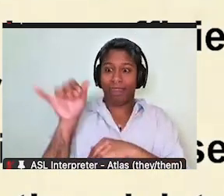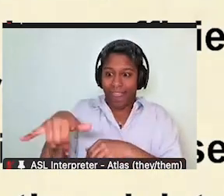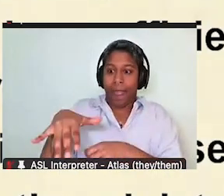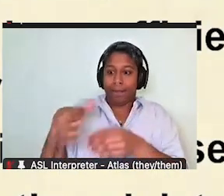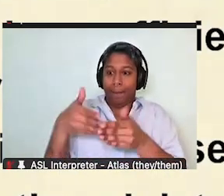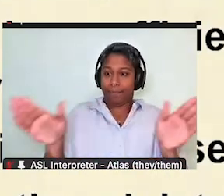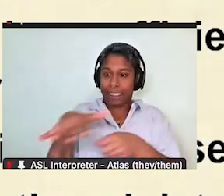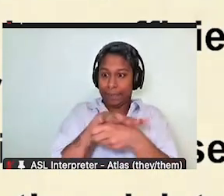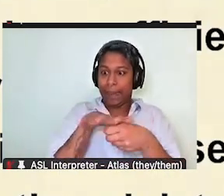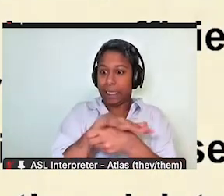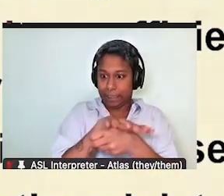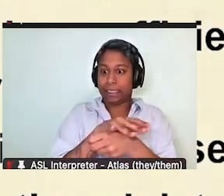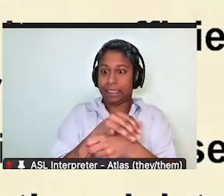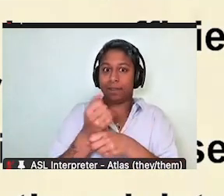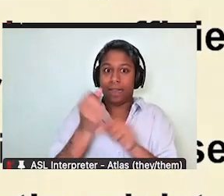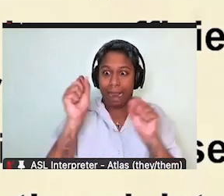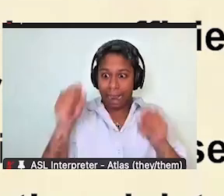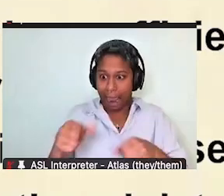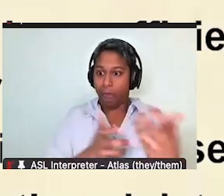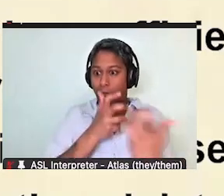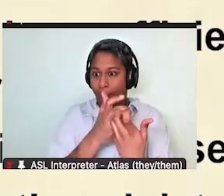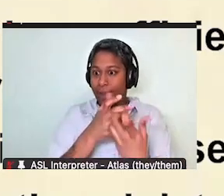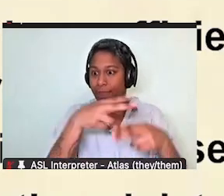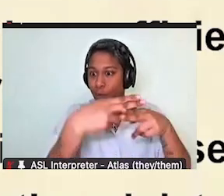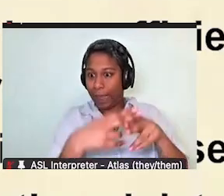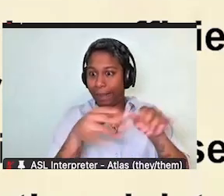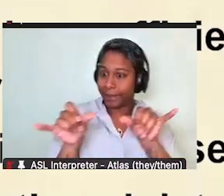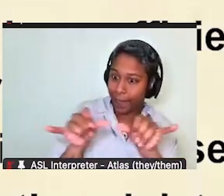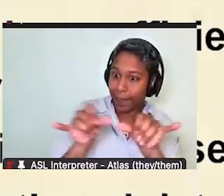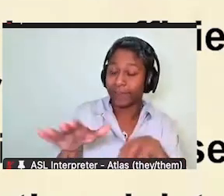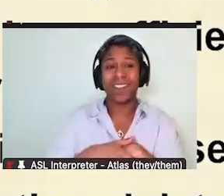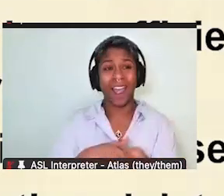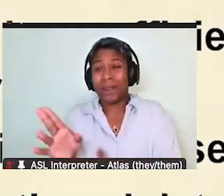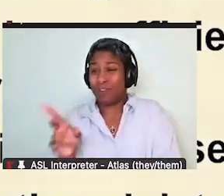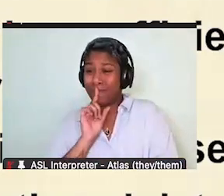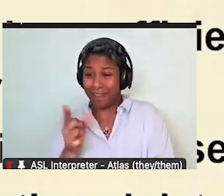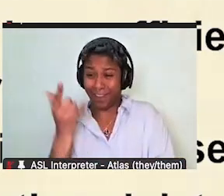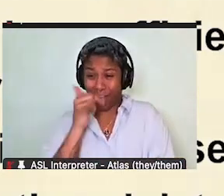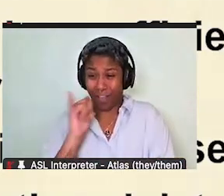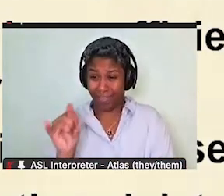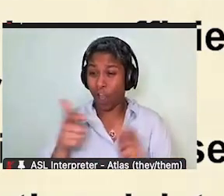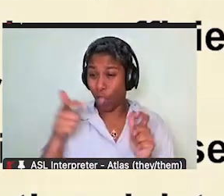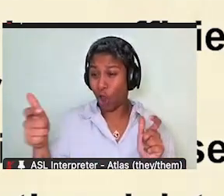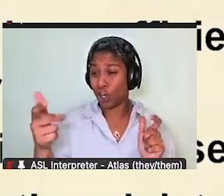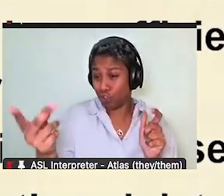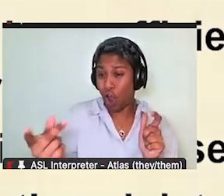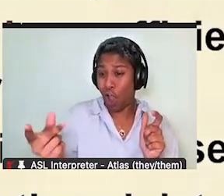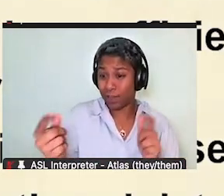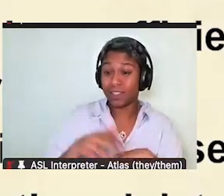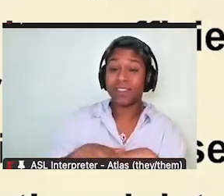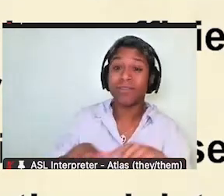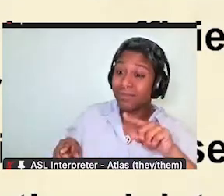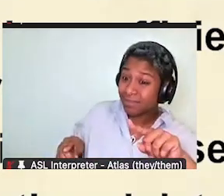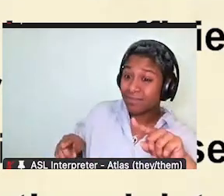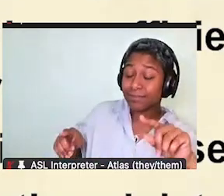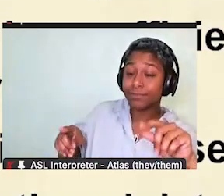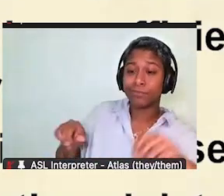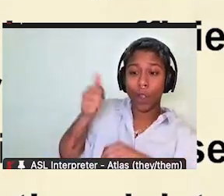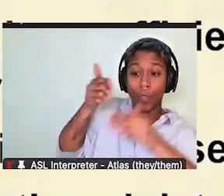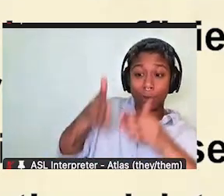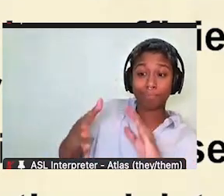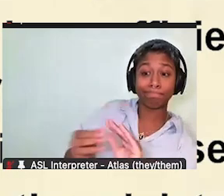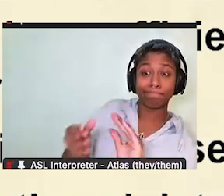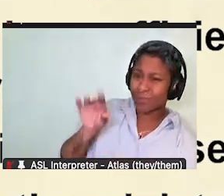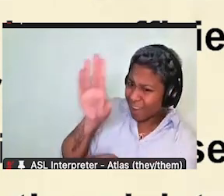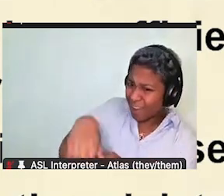horse. Miniature horses are like large dogs. They probably weigh. They're really big. Like, did you ever experience one, Marion?